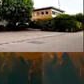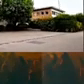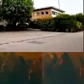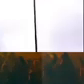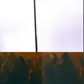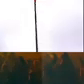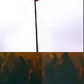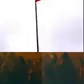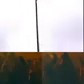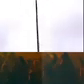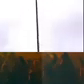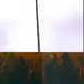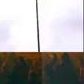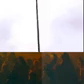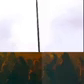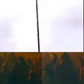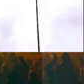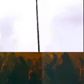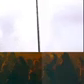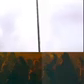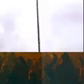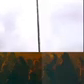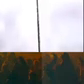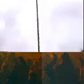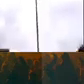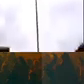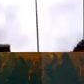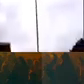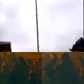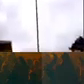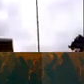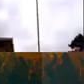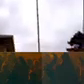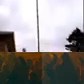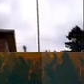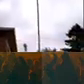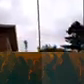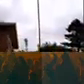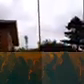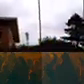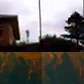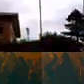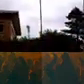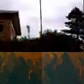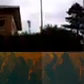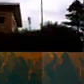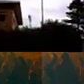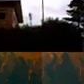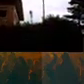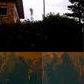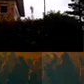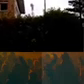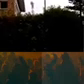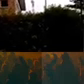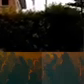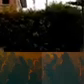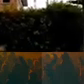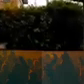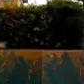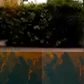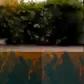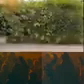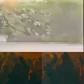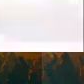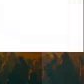the glory of the Lord I want you to know that I don't know where you are today but any